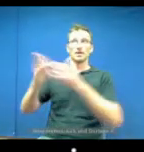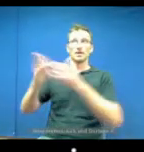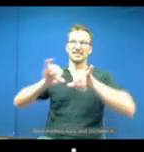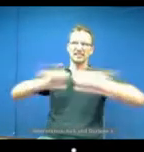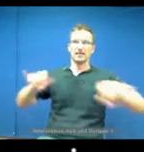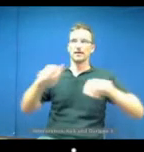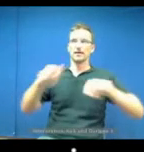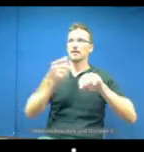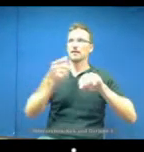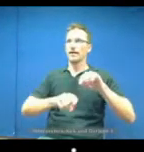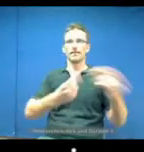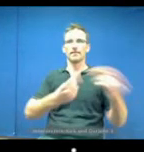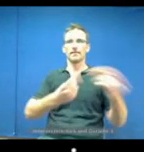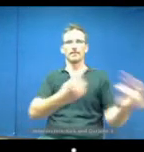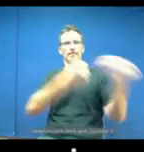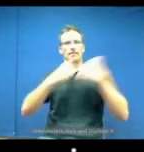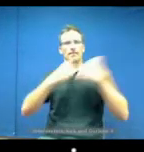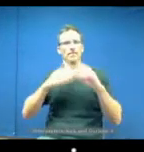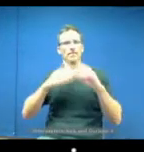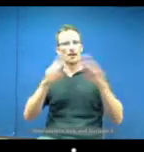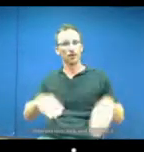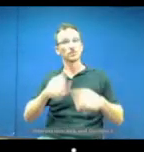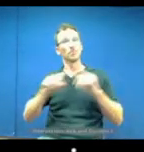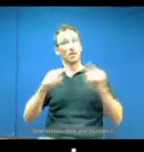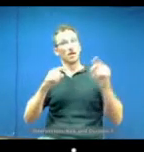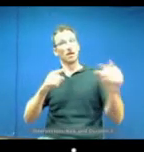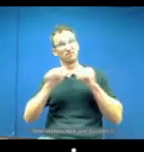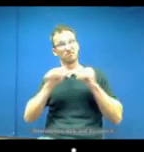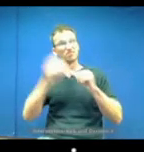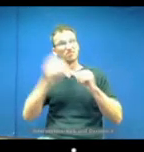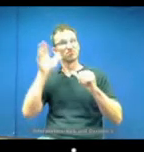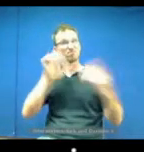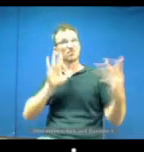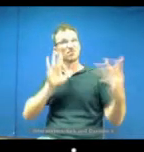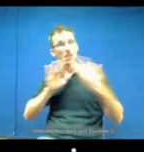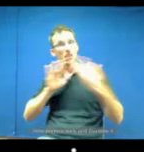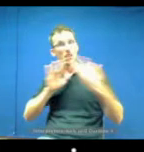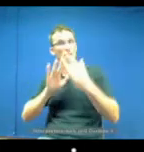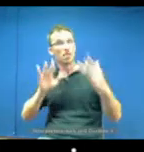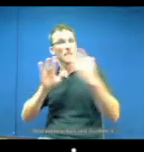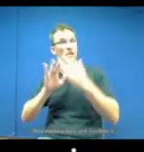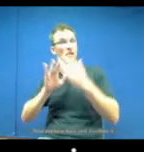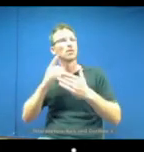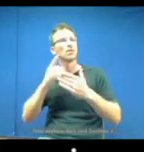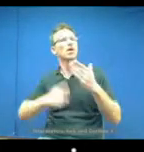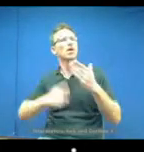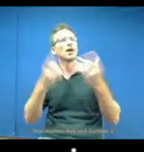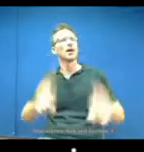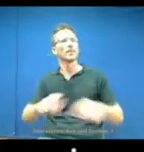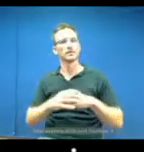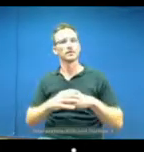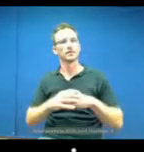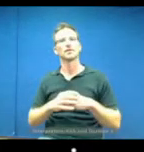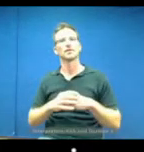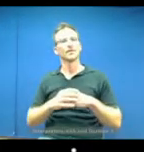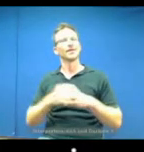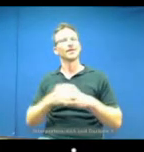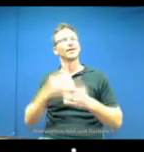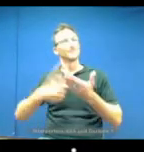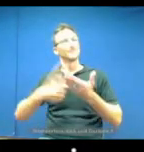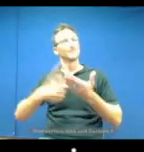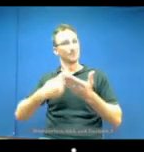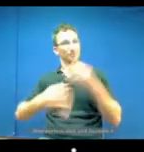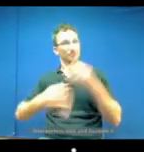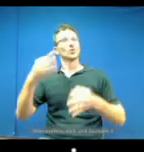the defendant? That's a good question. What we often see in court is mutual protective orders. In other words,